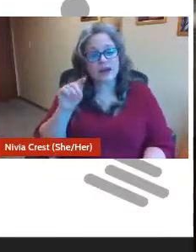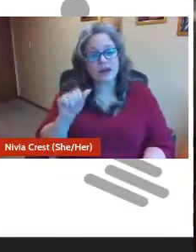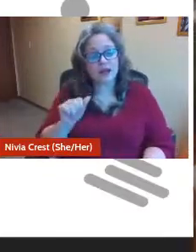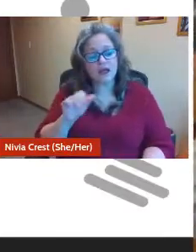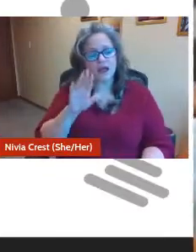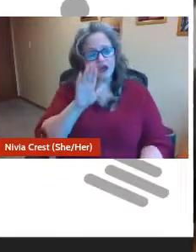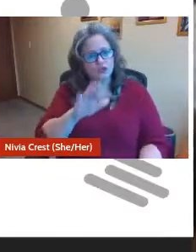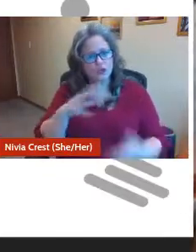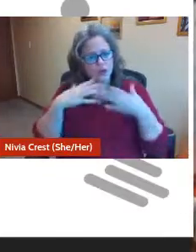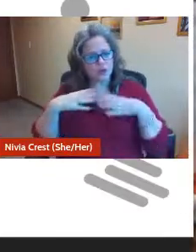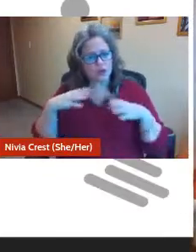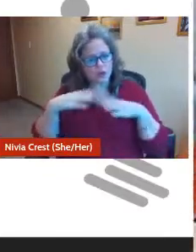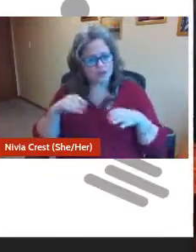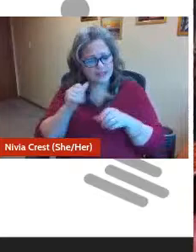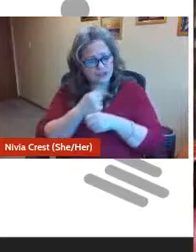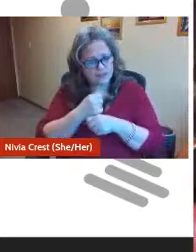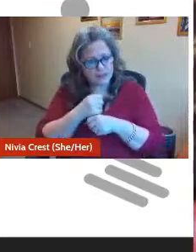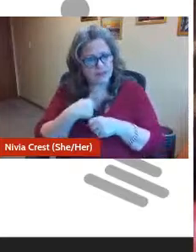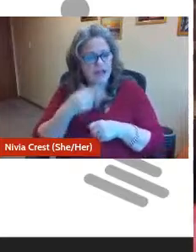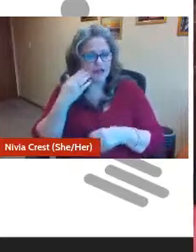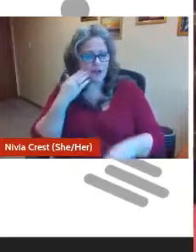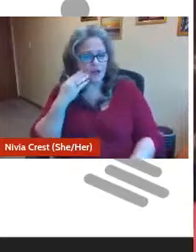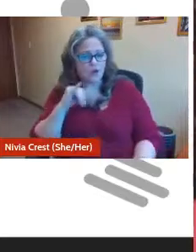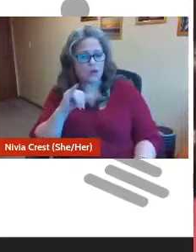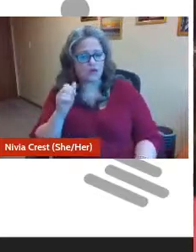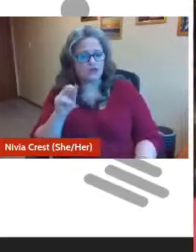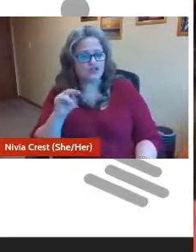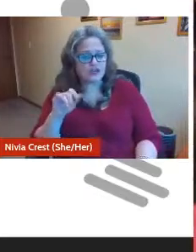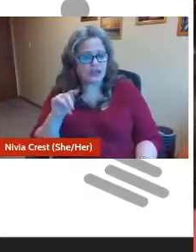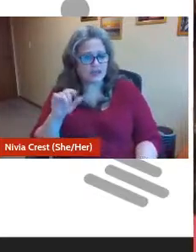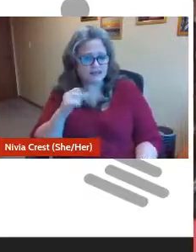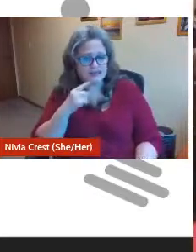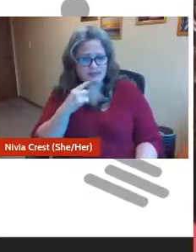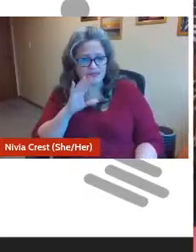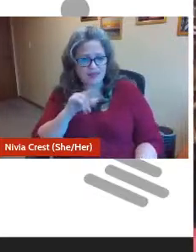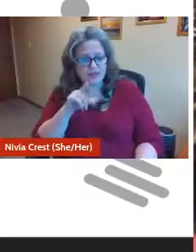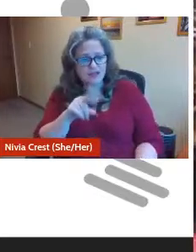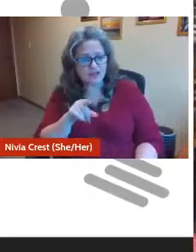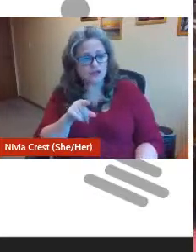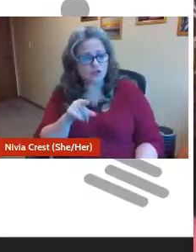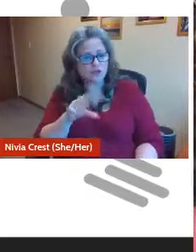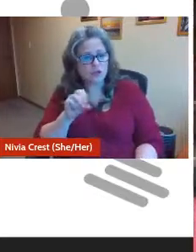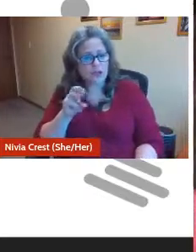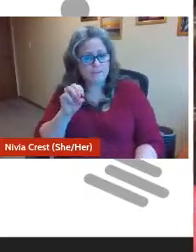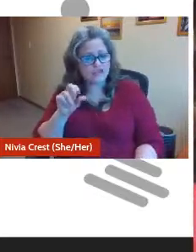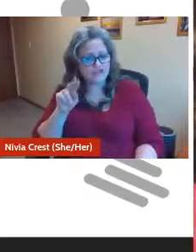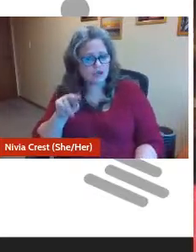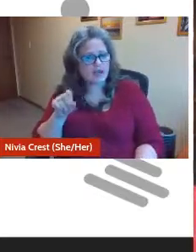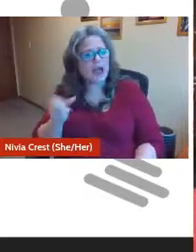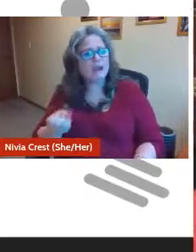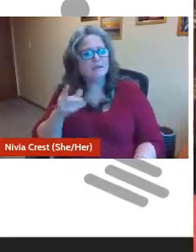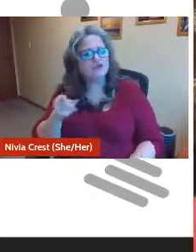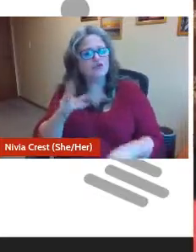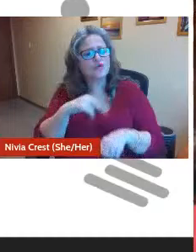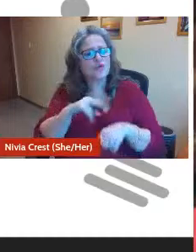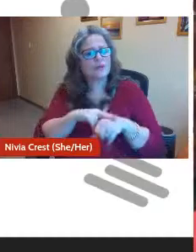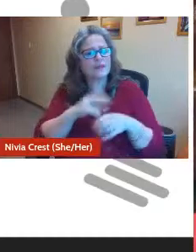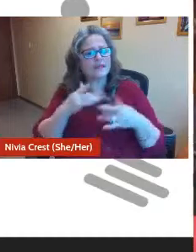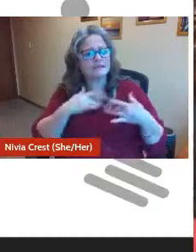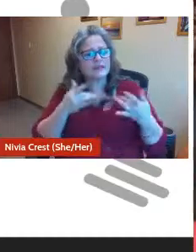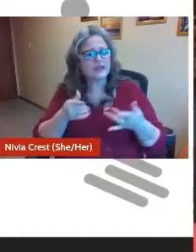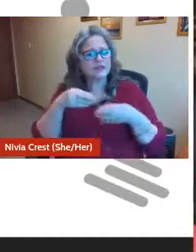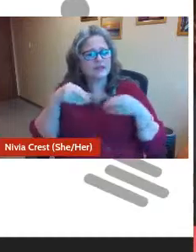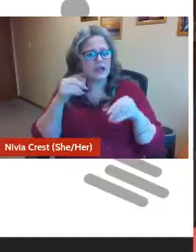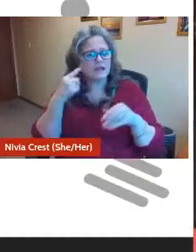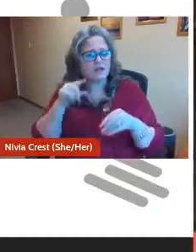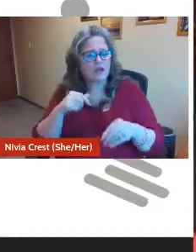pieces? I know Jeanette said that it sounds like you commission pieces. Do you? How much do you usually sell them for? Or what does that look like?